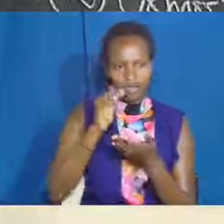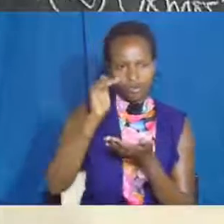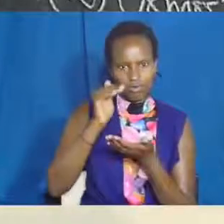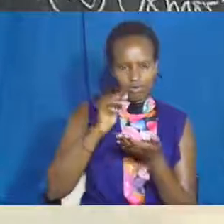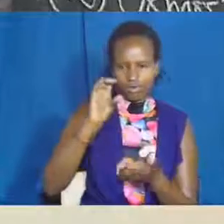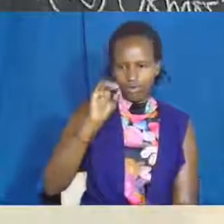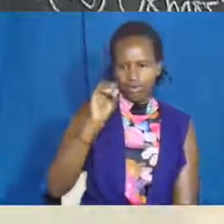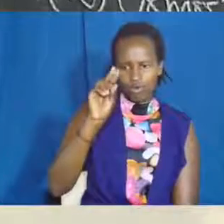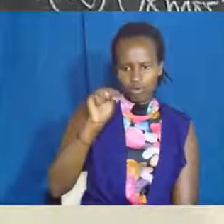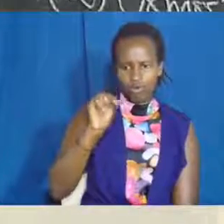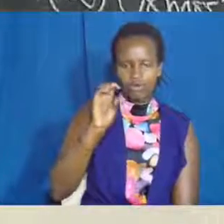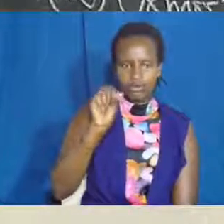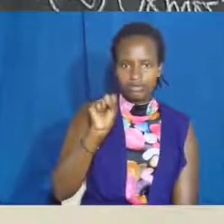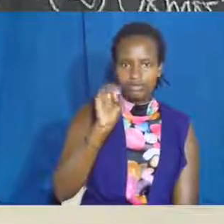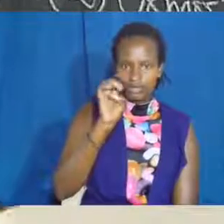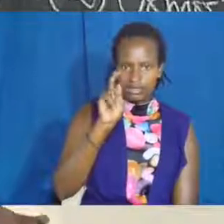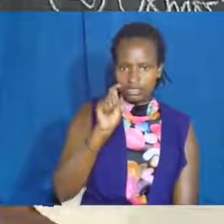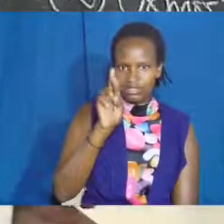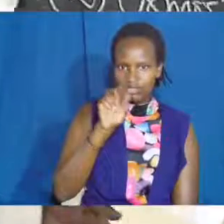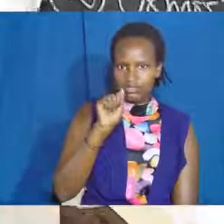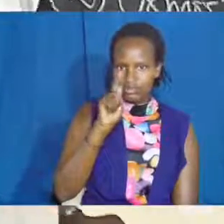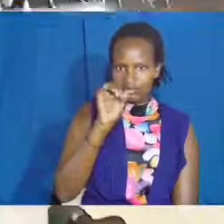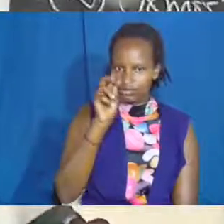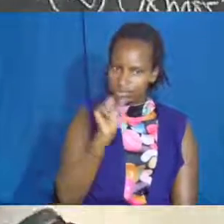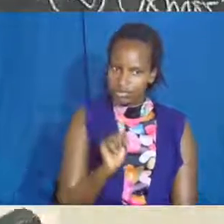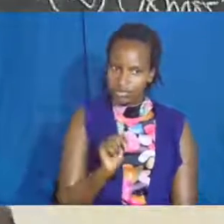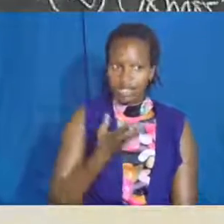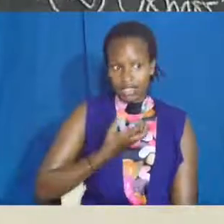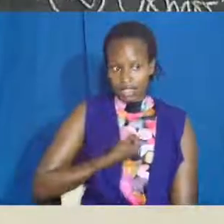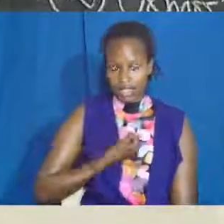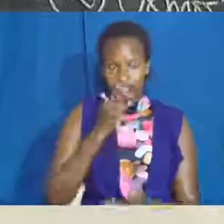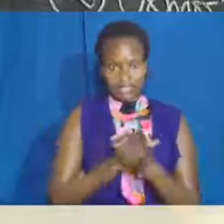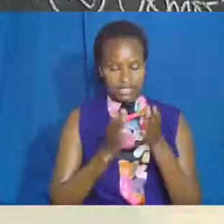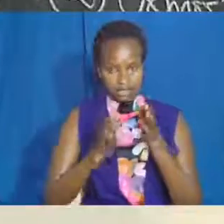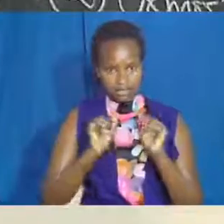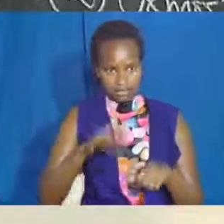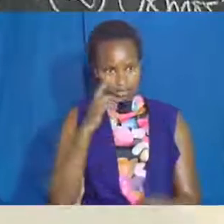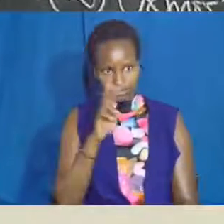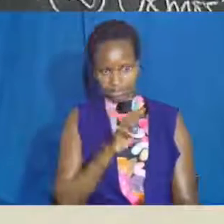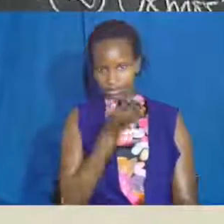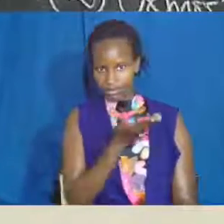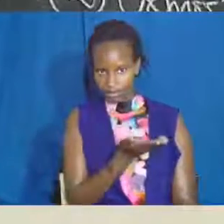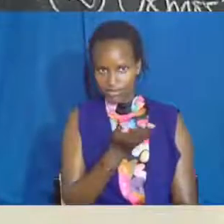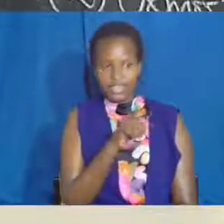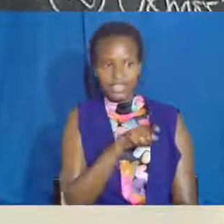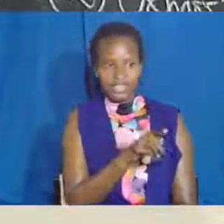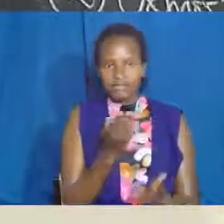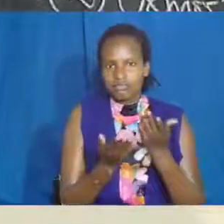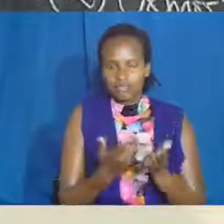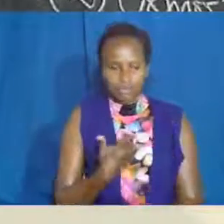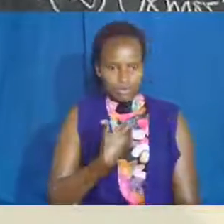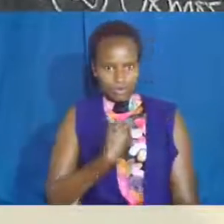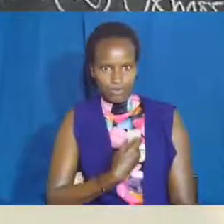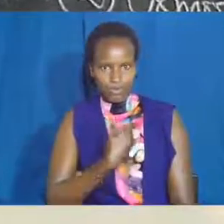concentration. Let me just use an example of diffusion. I have something you can see. Let me say this is a deodorant or a